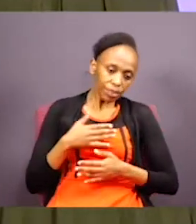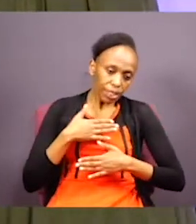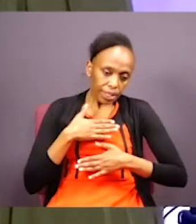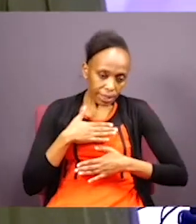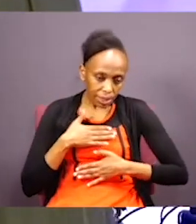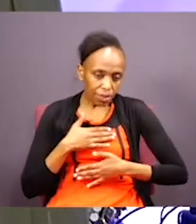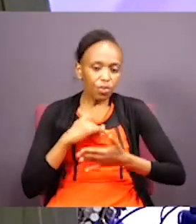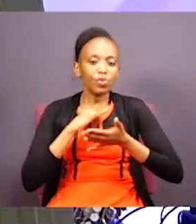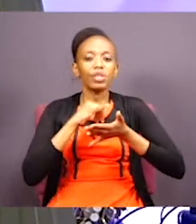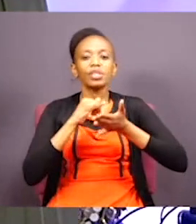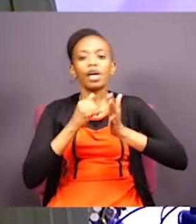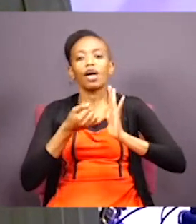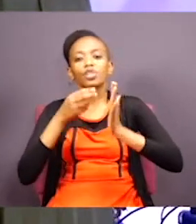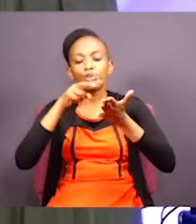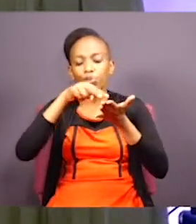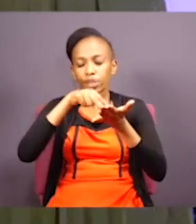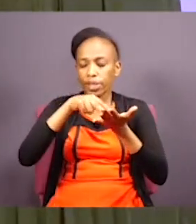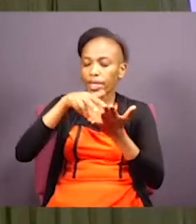universe, it's an honor just to